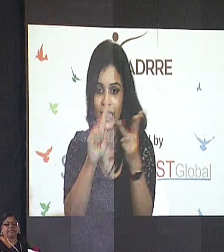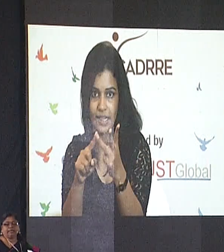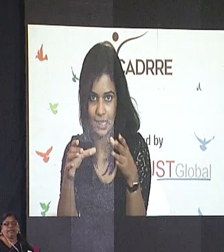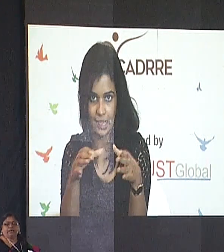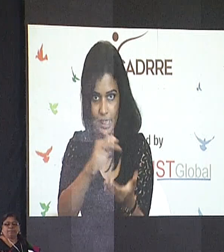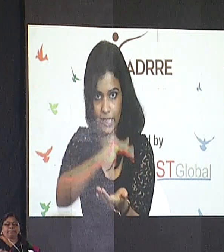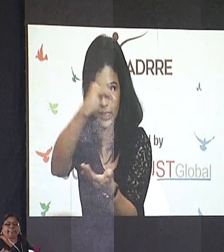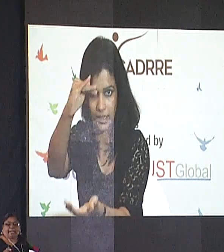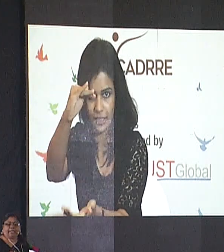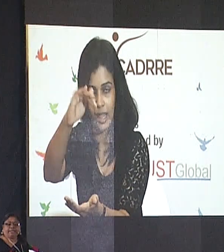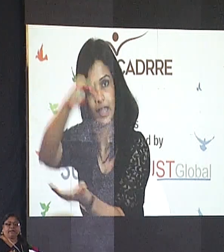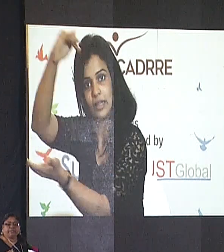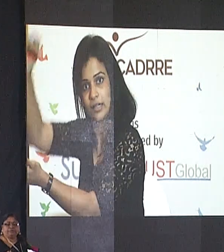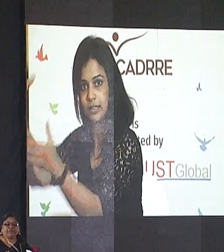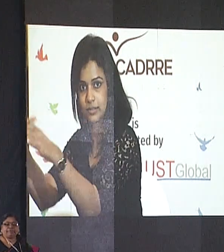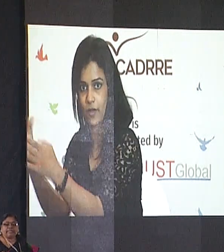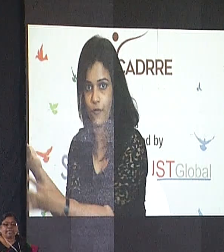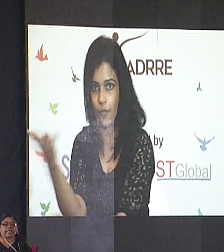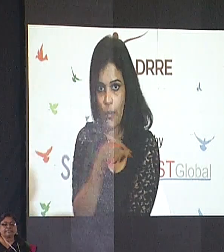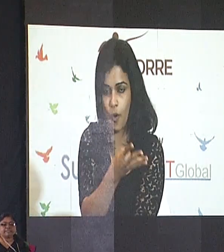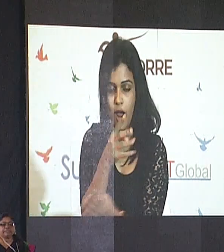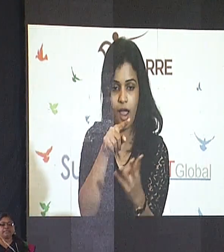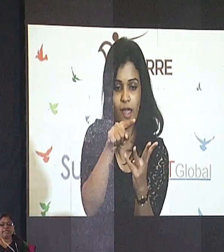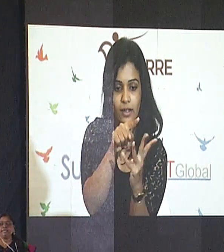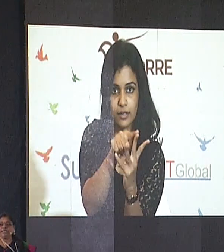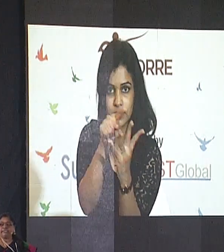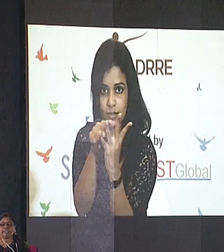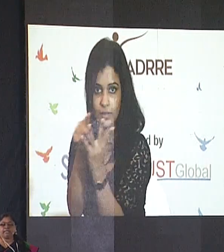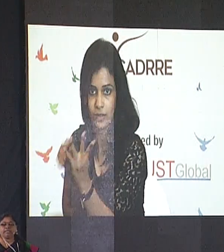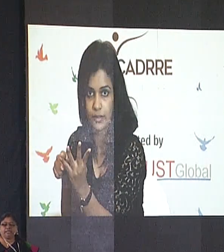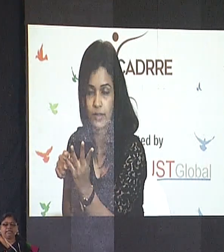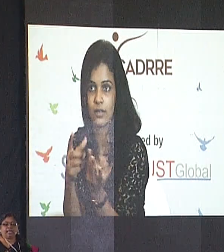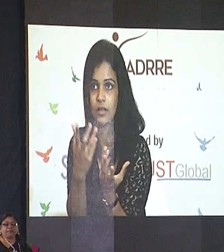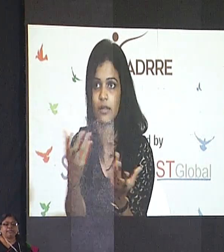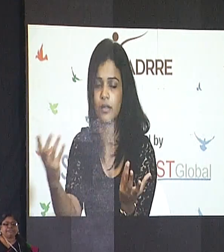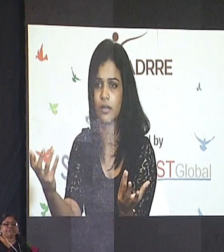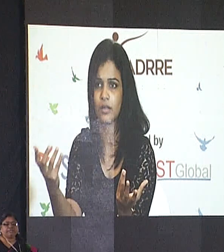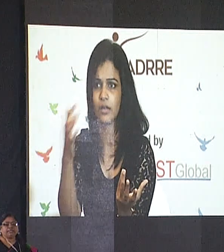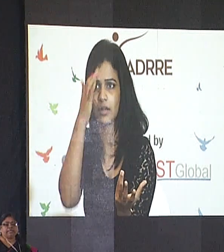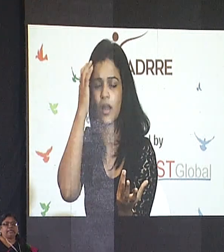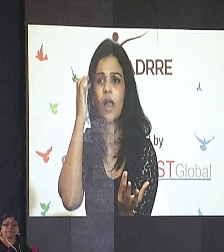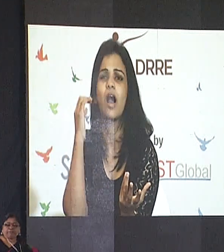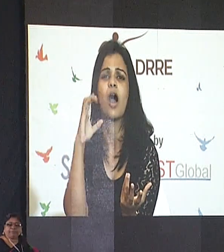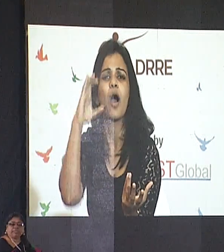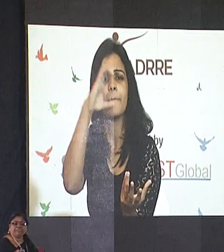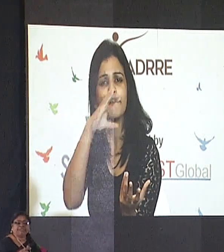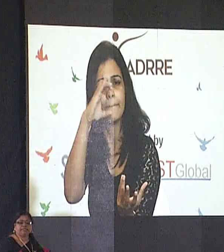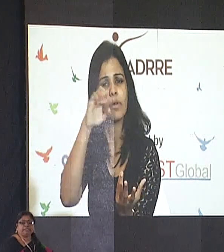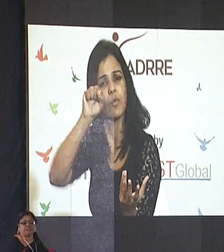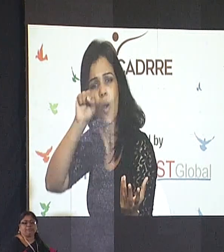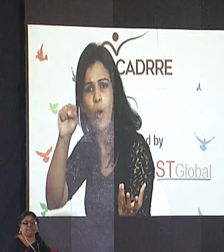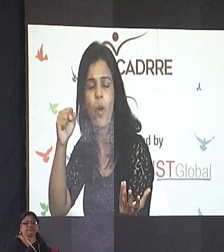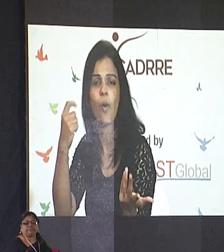that. And the favorite tracks in regional language with